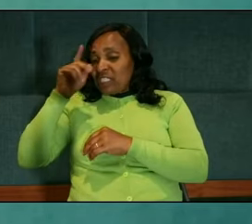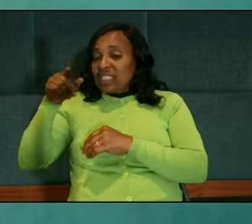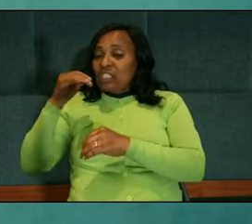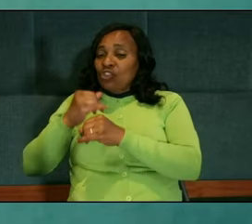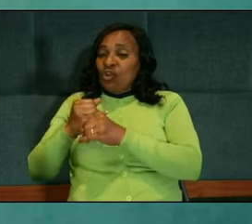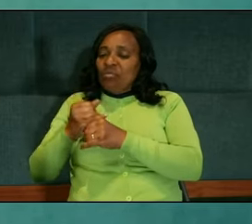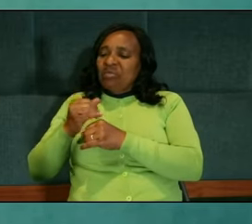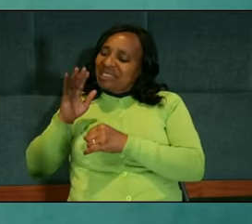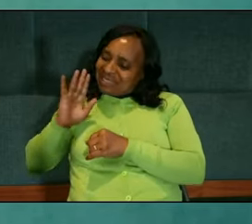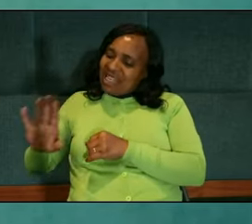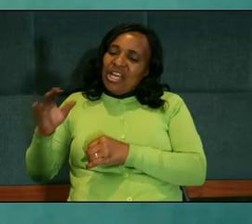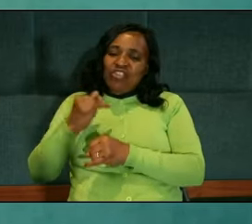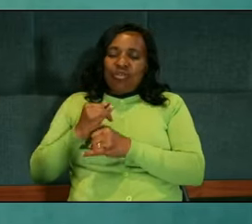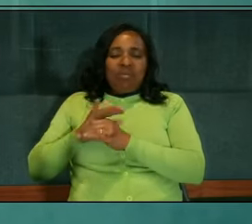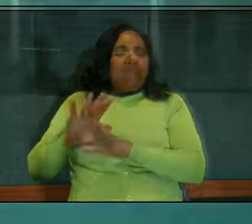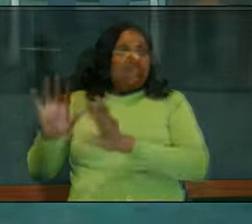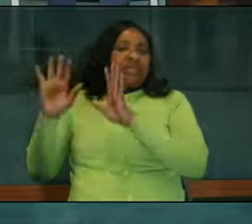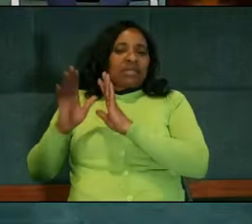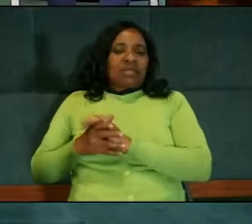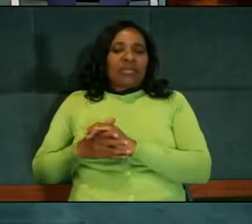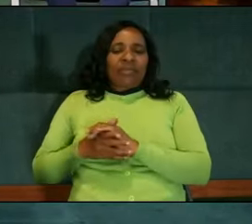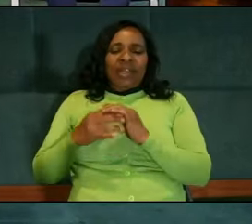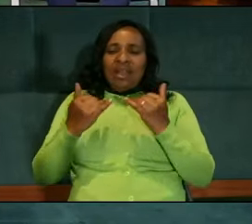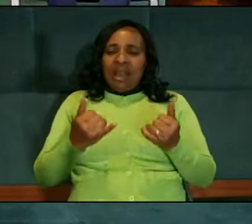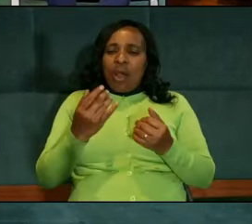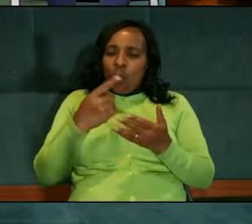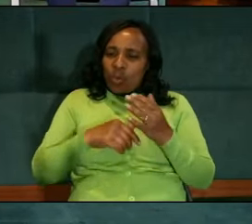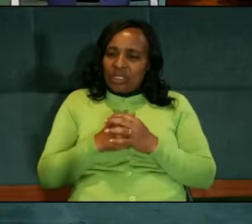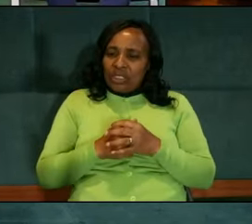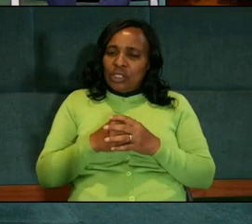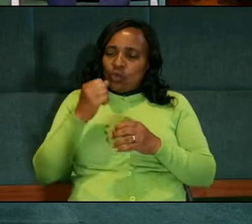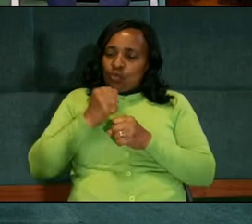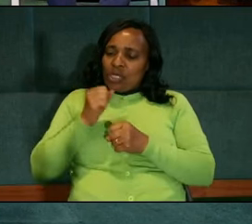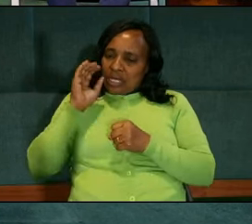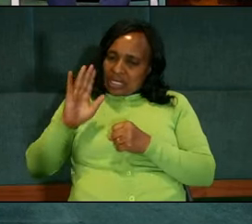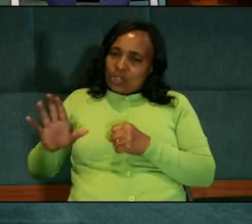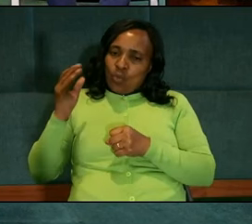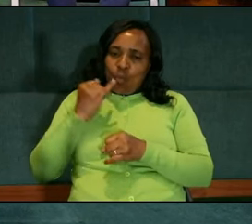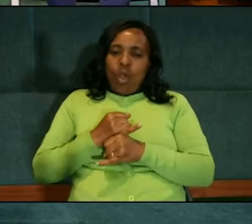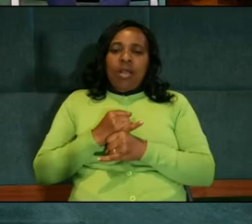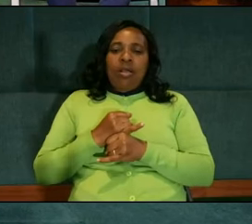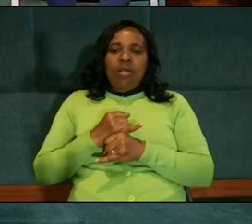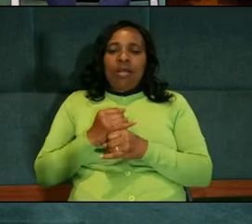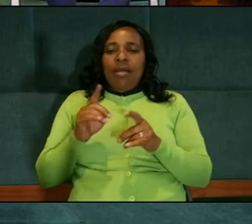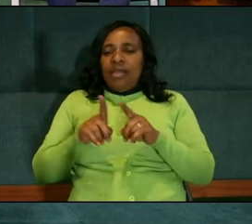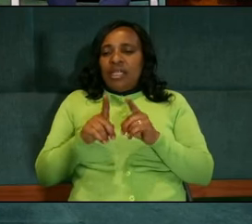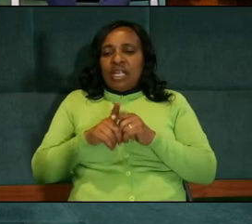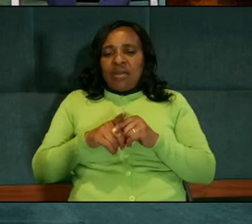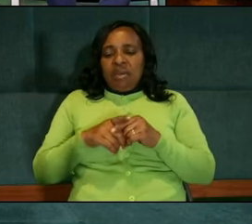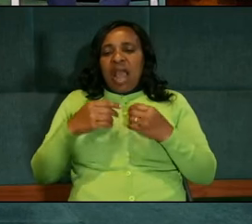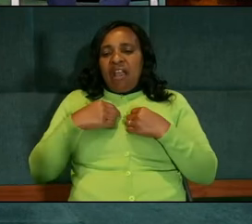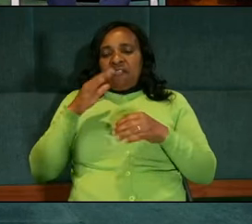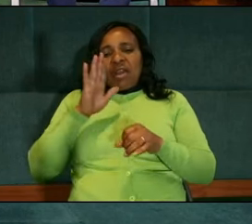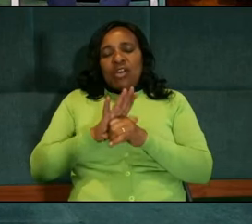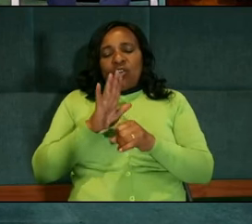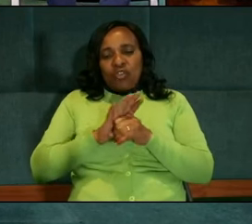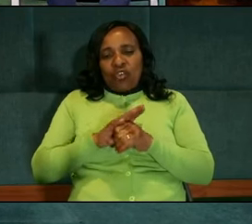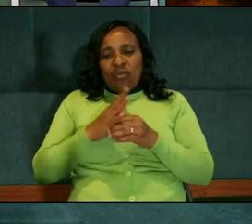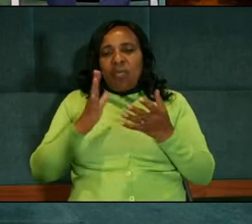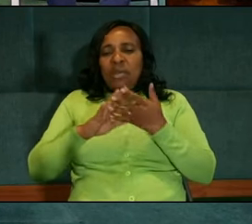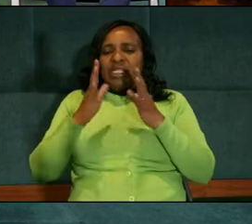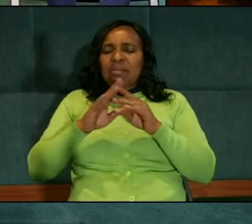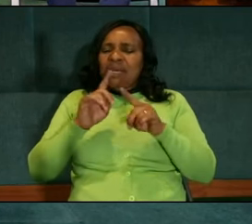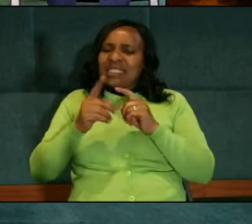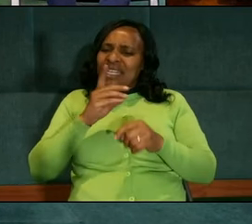So if for Saul here, he was doing his work, and he wasn't getting as much praise. But David, for